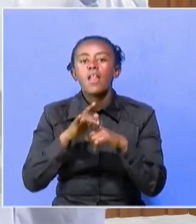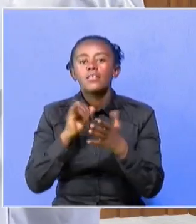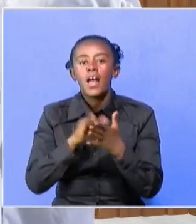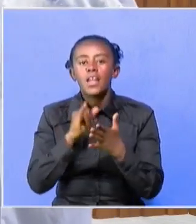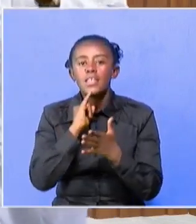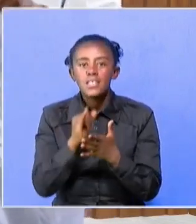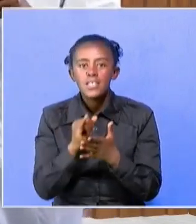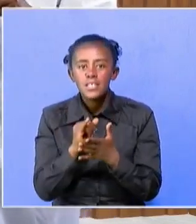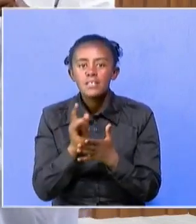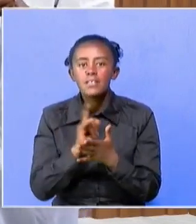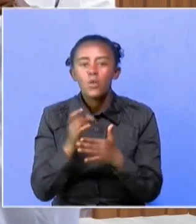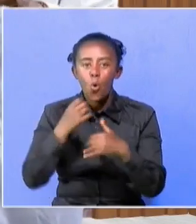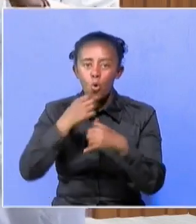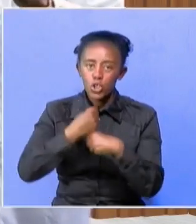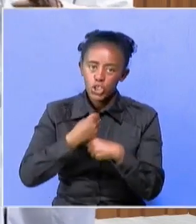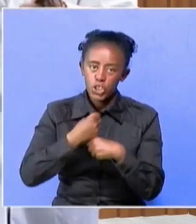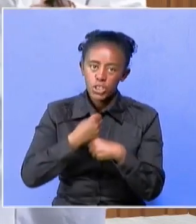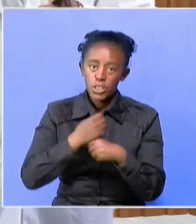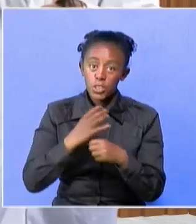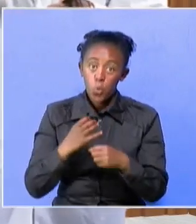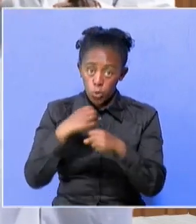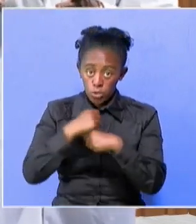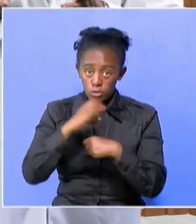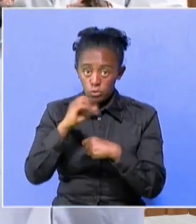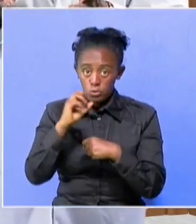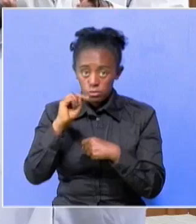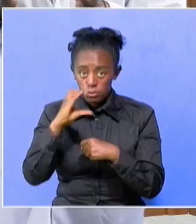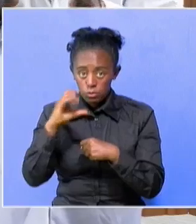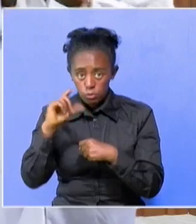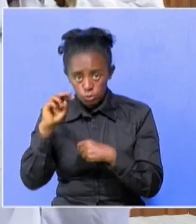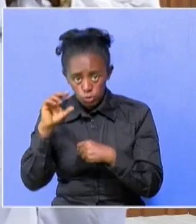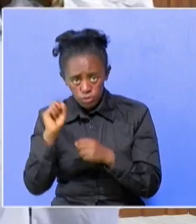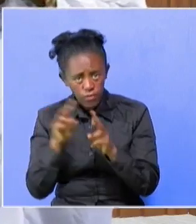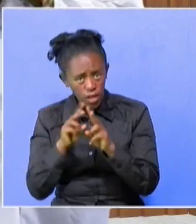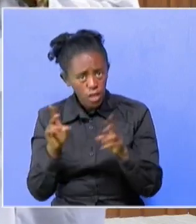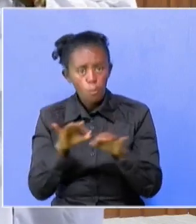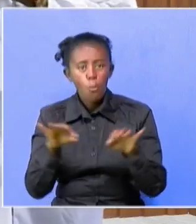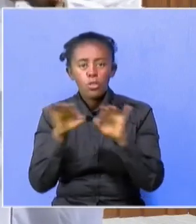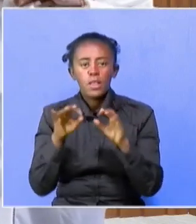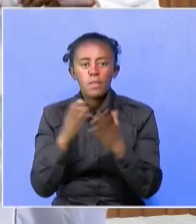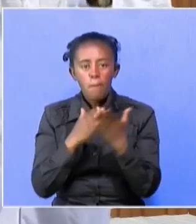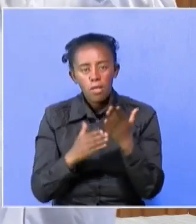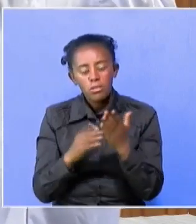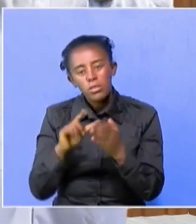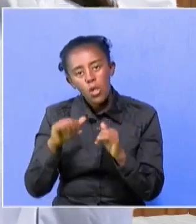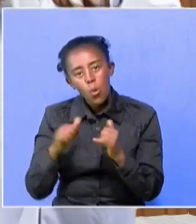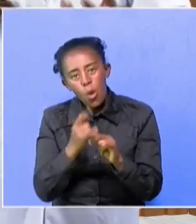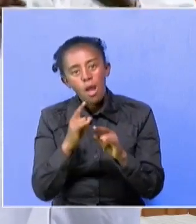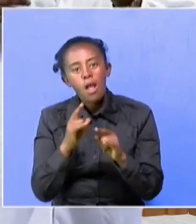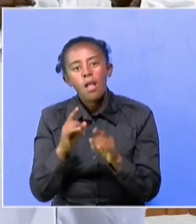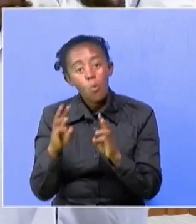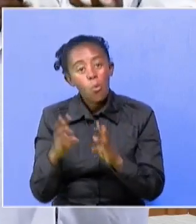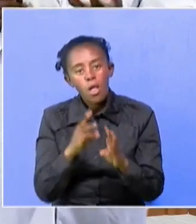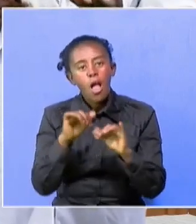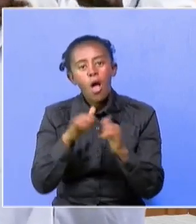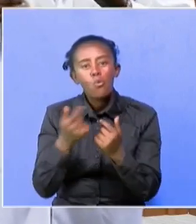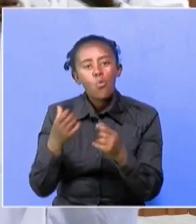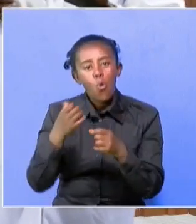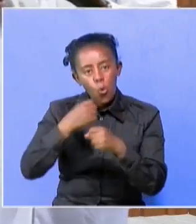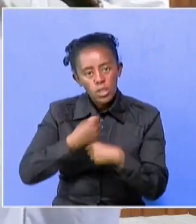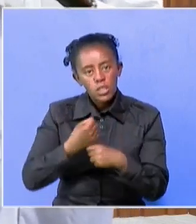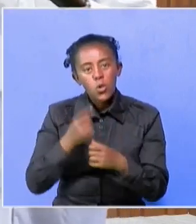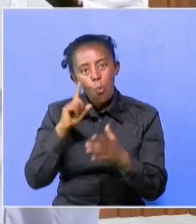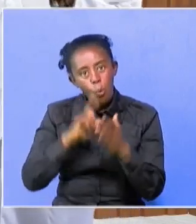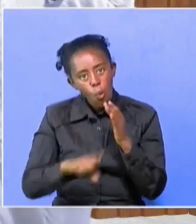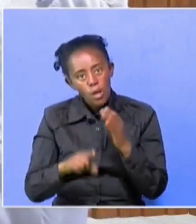in conclusion part. Conclusion part is very important part. The way how you are concluding